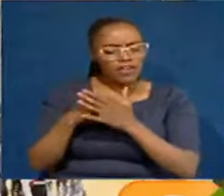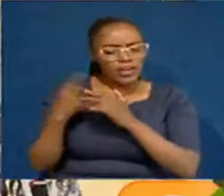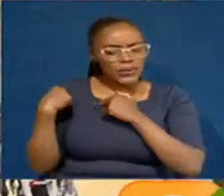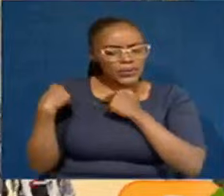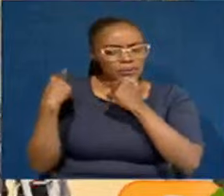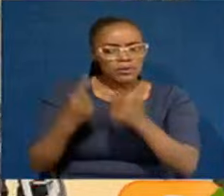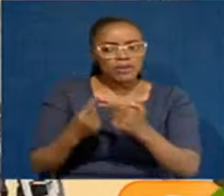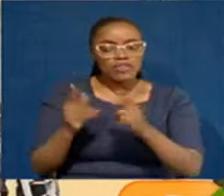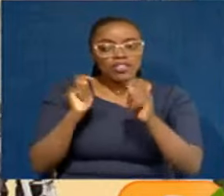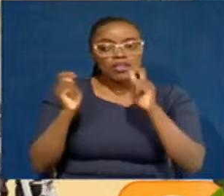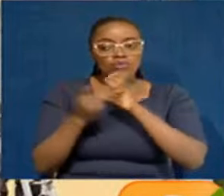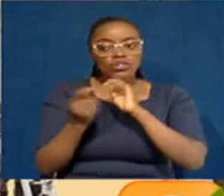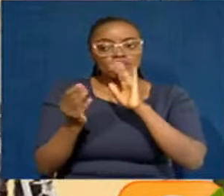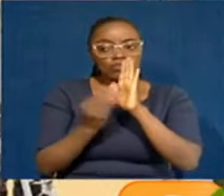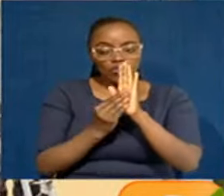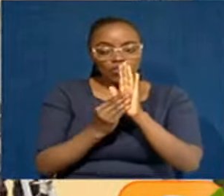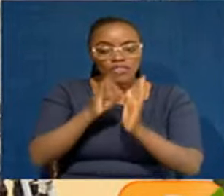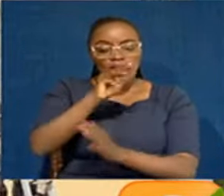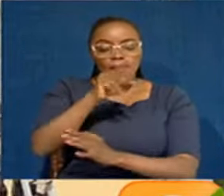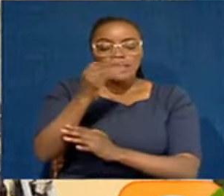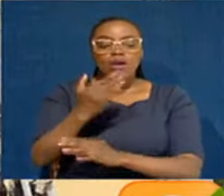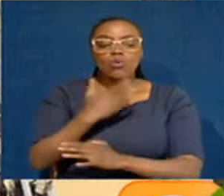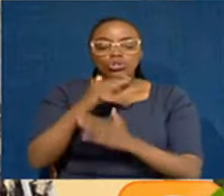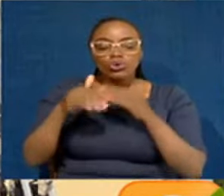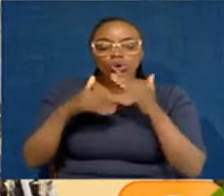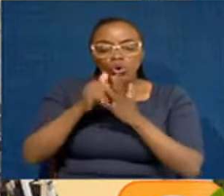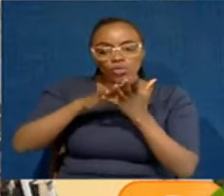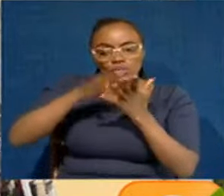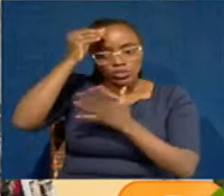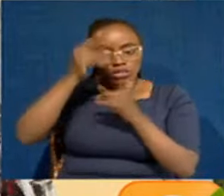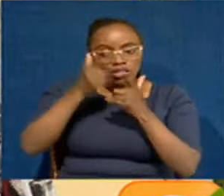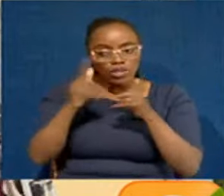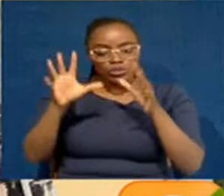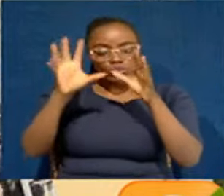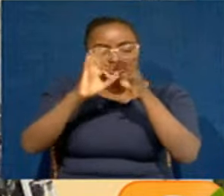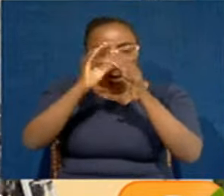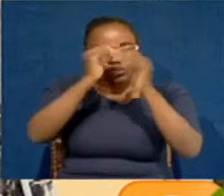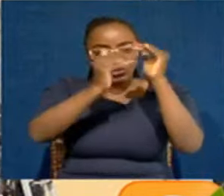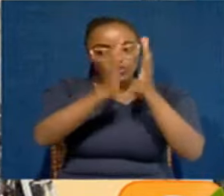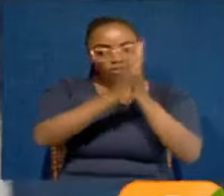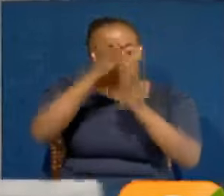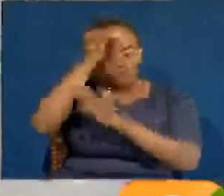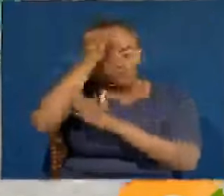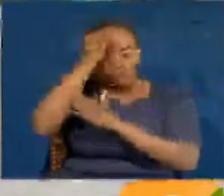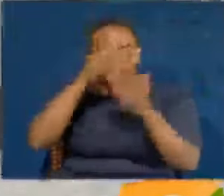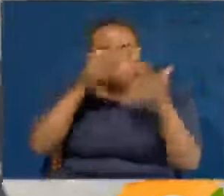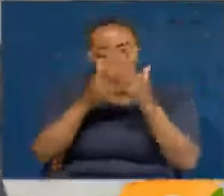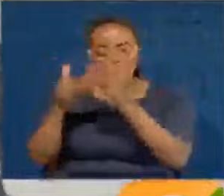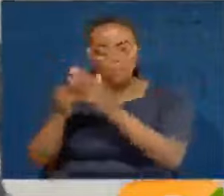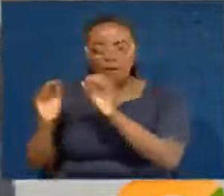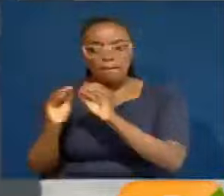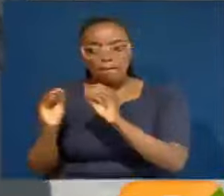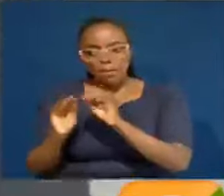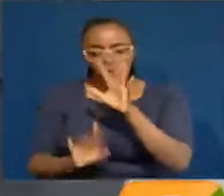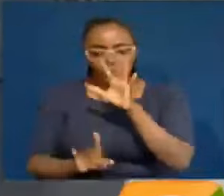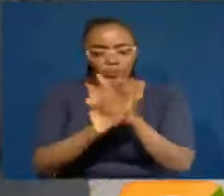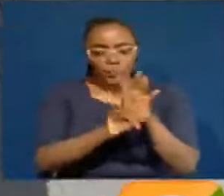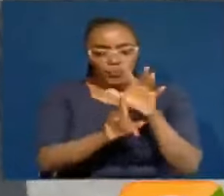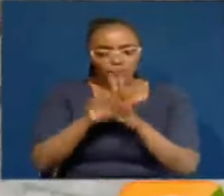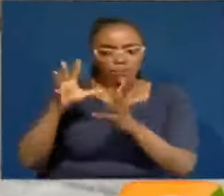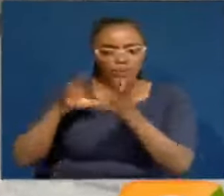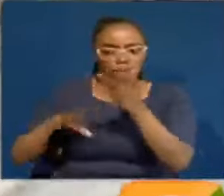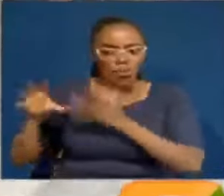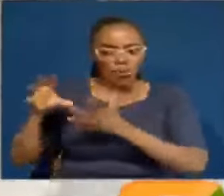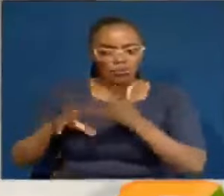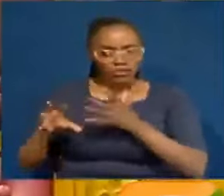before those changes are effected, MPs want all students allowed to join university and learn without hindrances brought about by the confusion